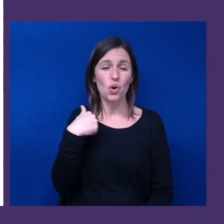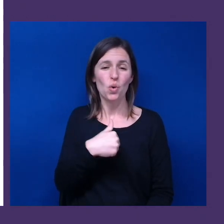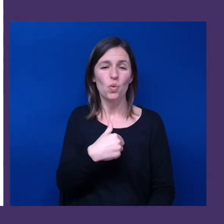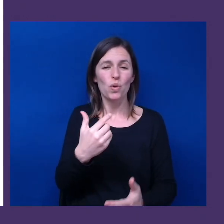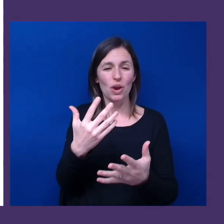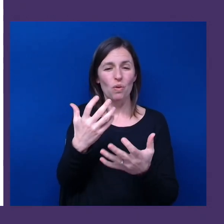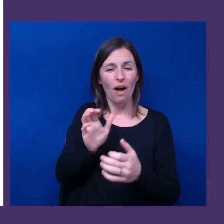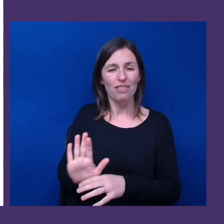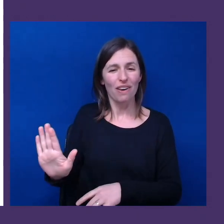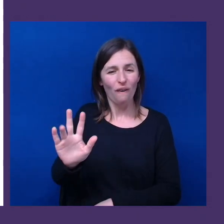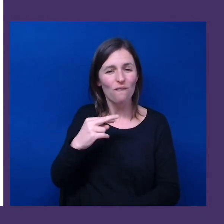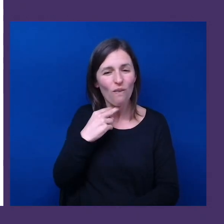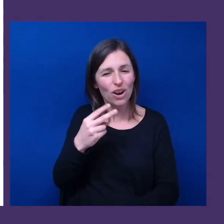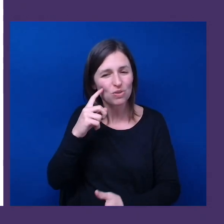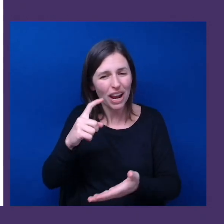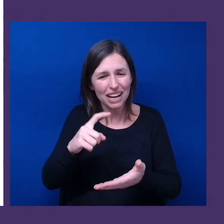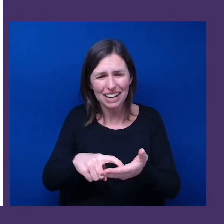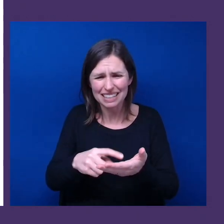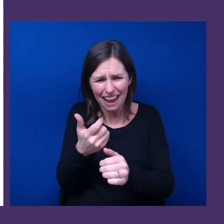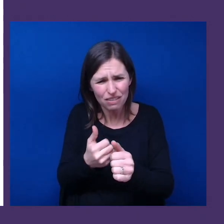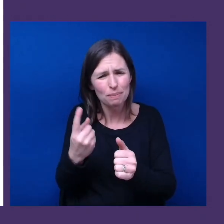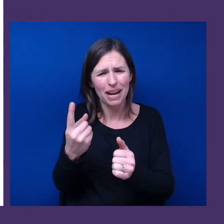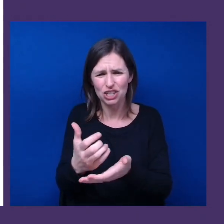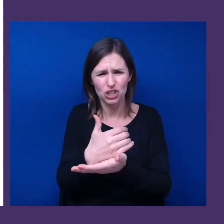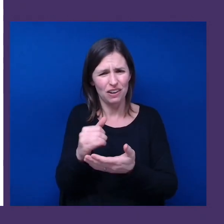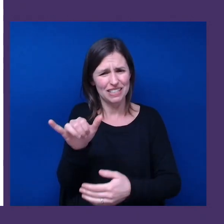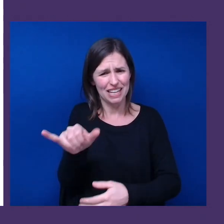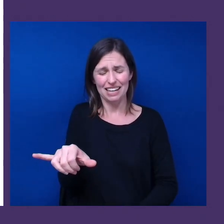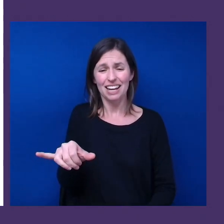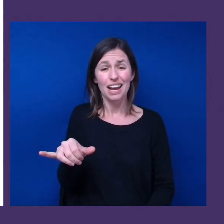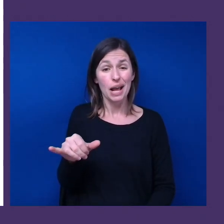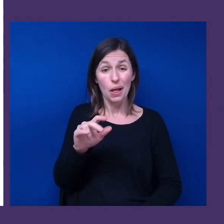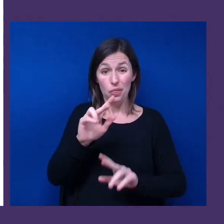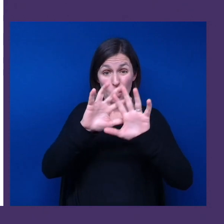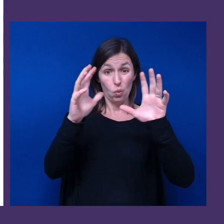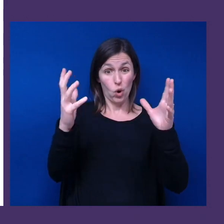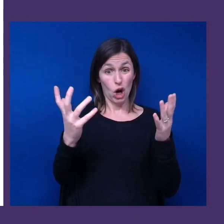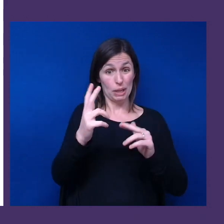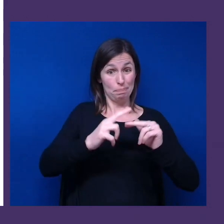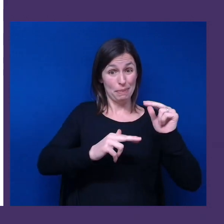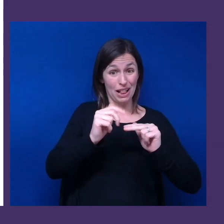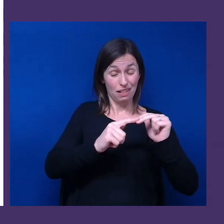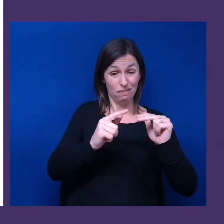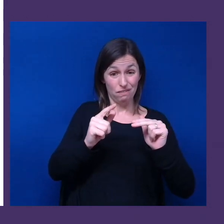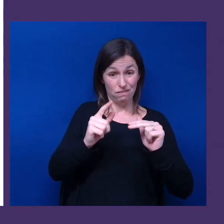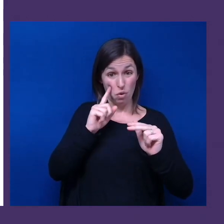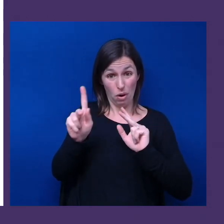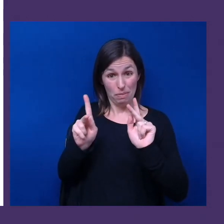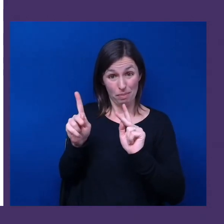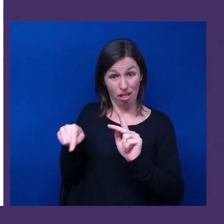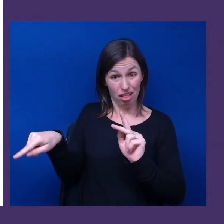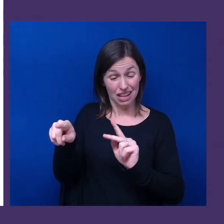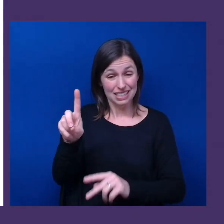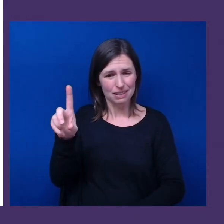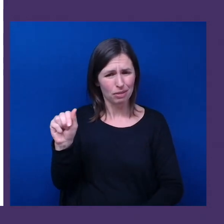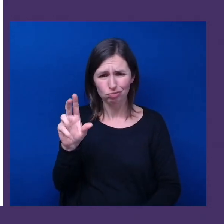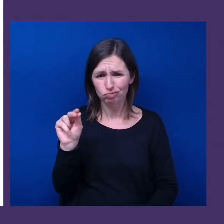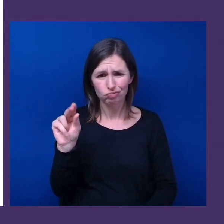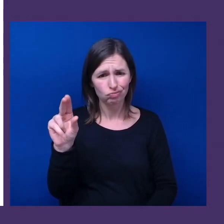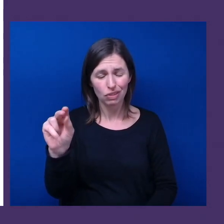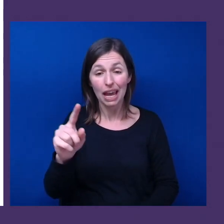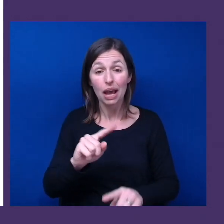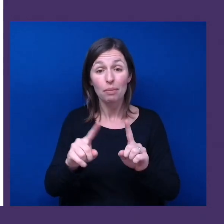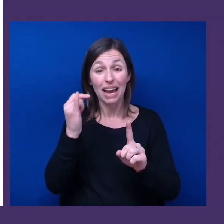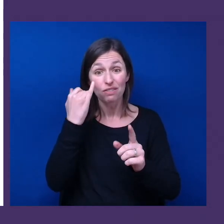that they can get what they need. The world isn't built for disabled people, but when we collaborate with research teams like yours and companies like